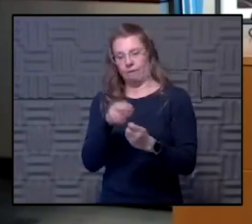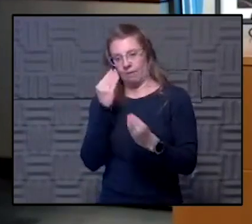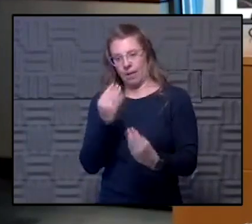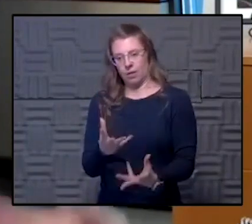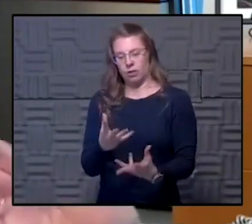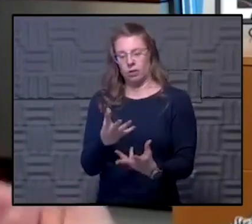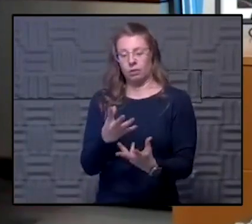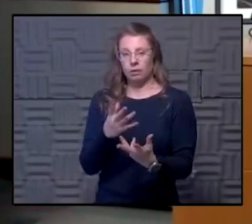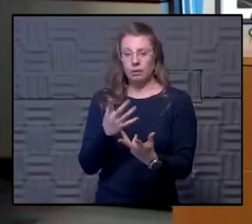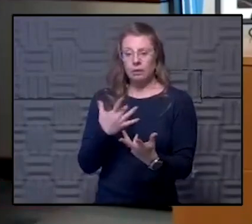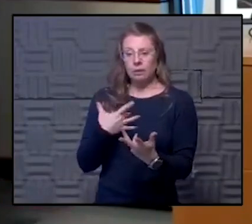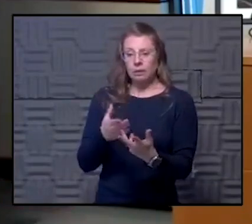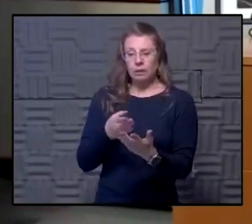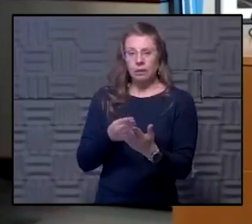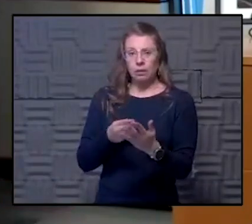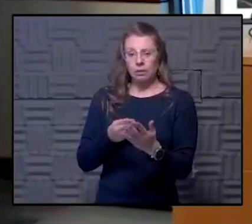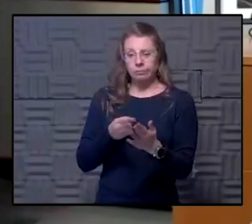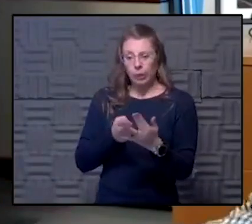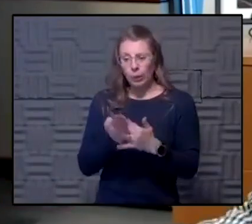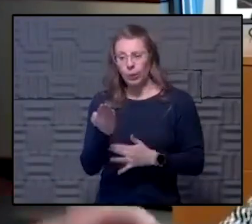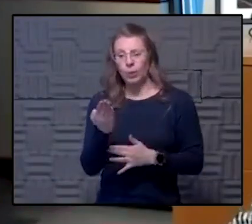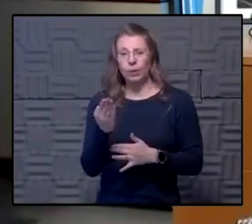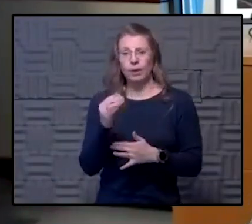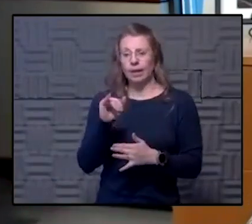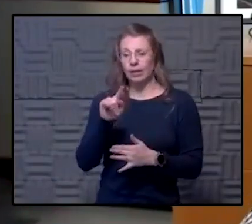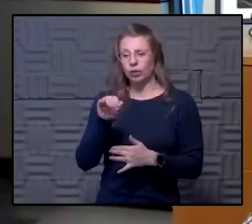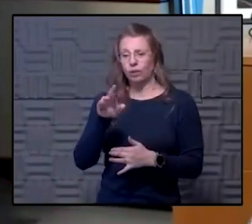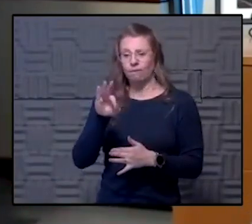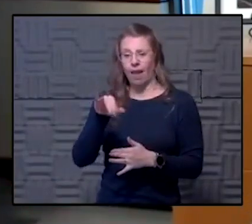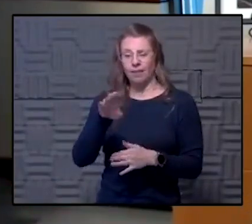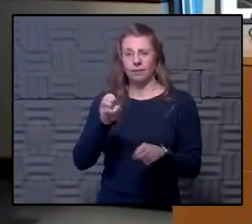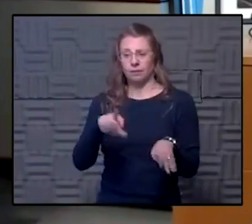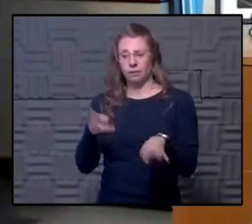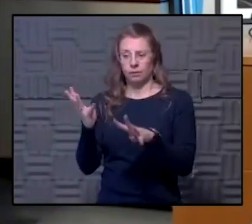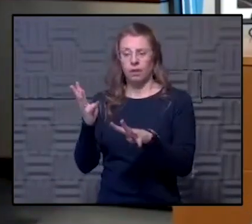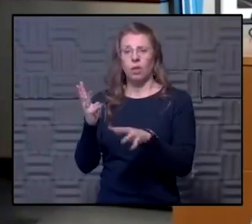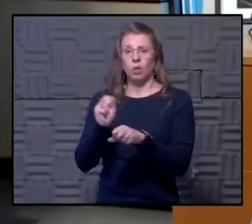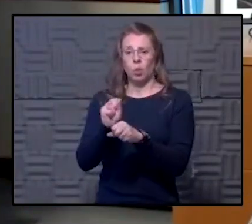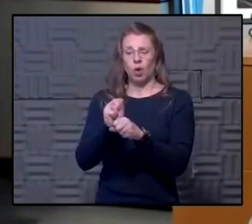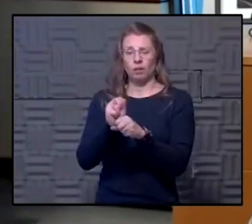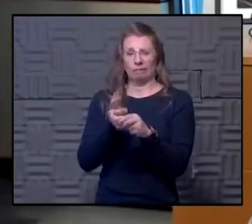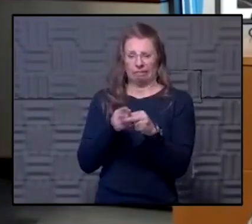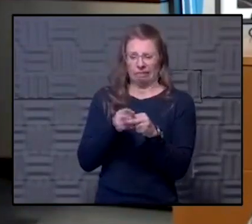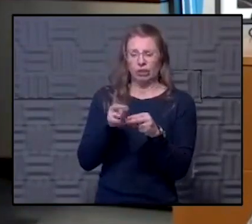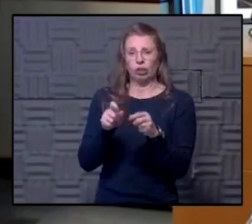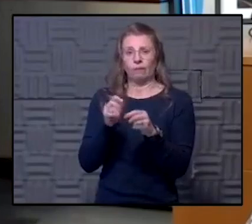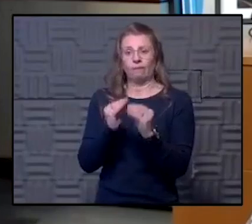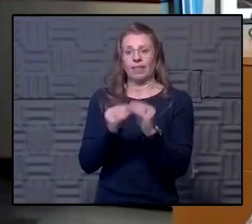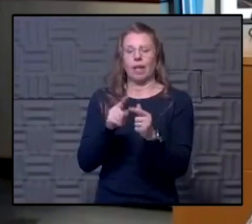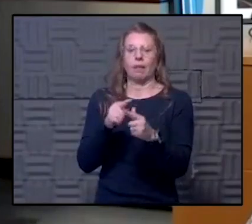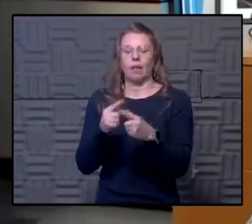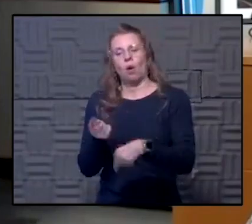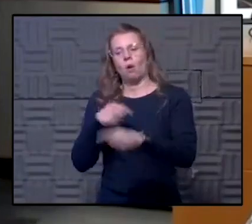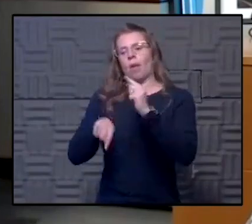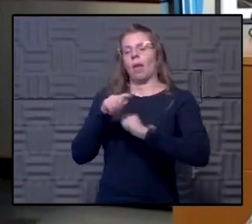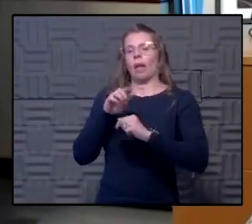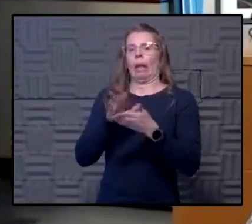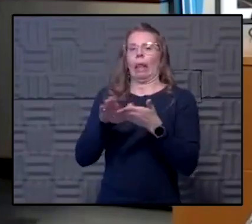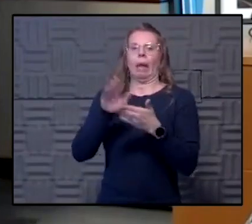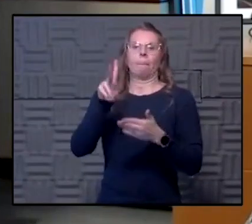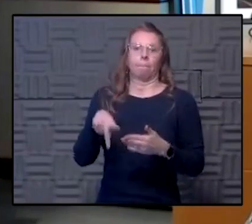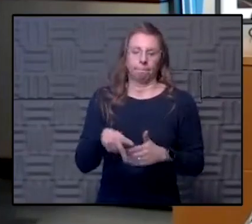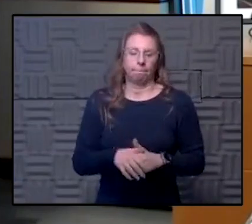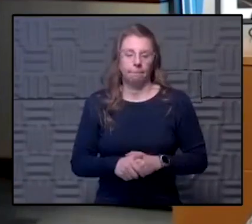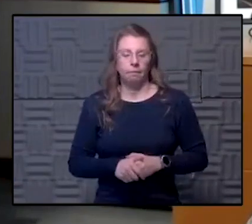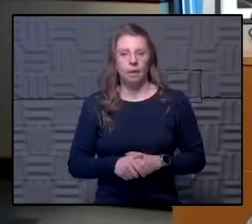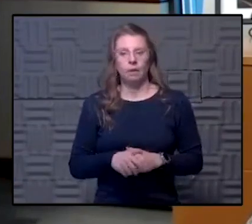it goes through this interface and uploads. The workaround we're doing should temporarily fix this, and then we have to go back and do a lot of cleanup. But I have a